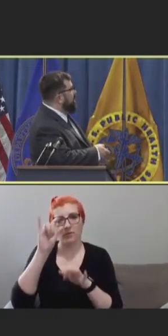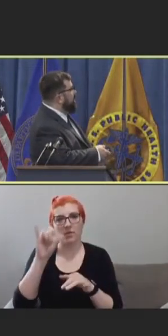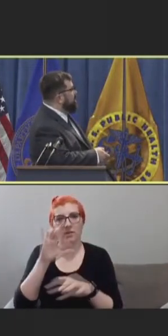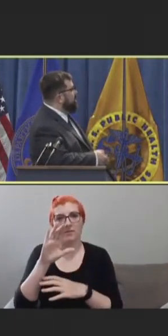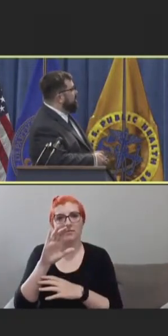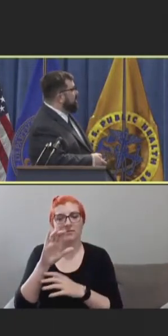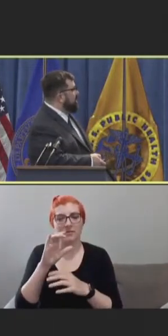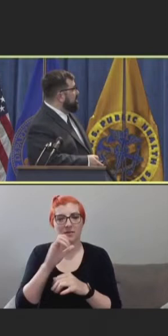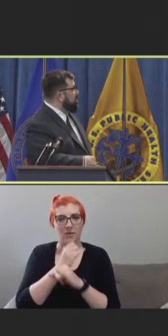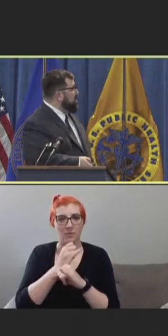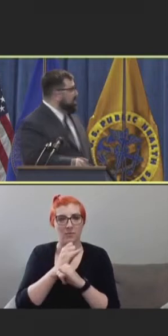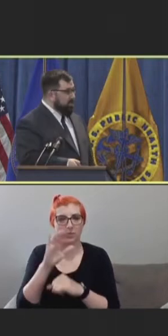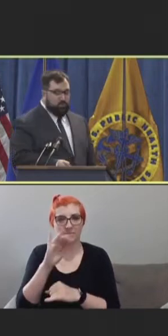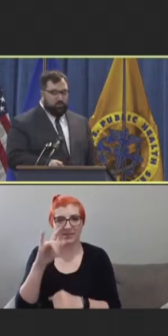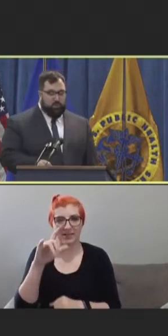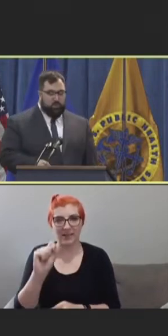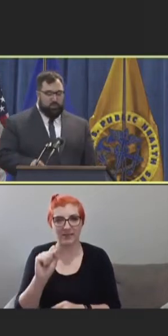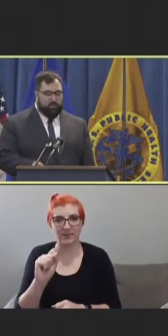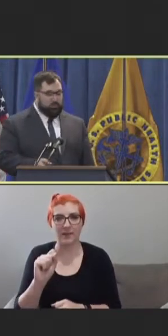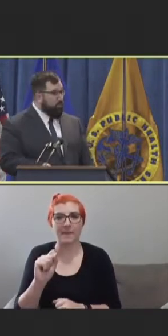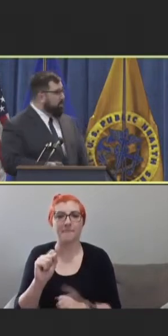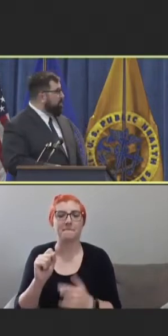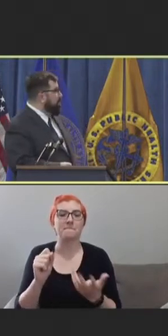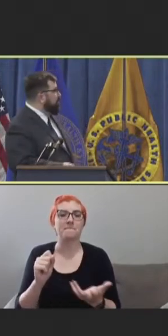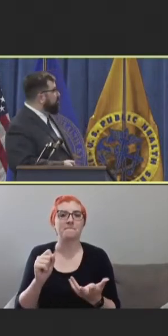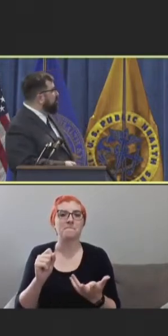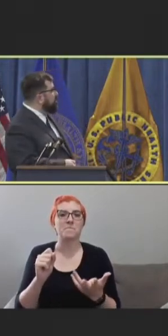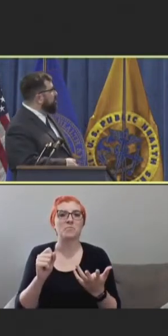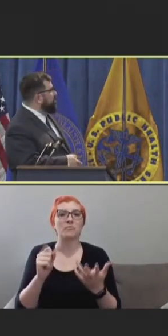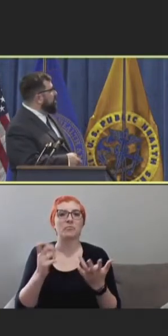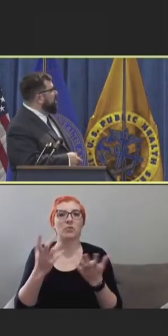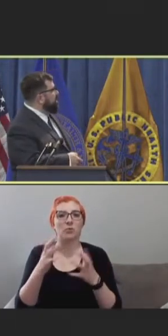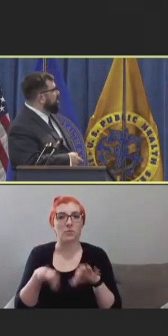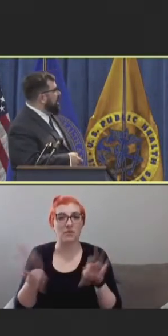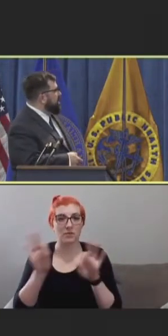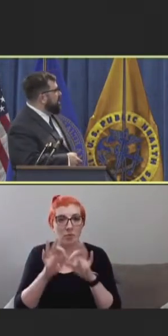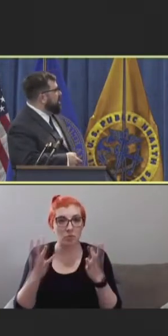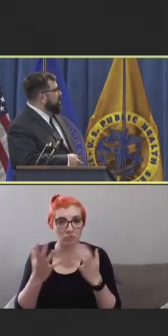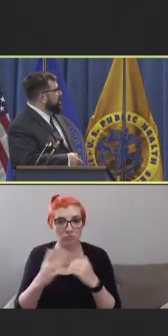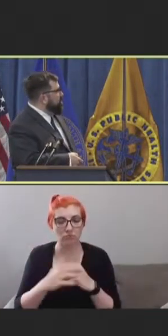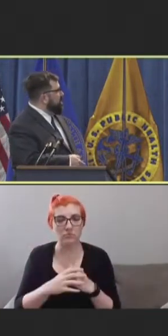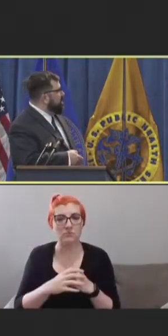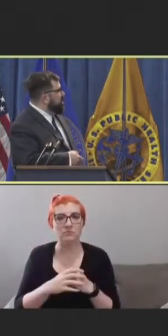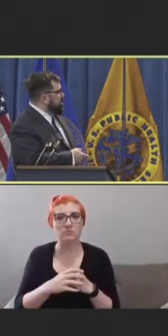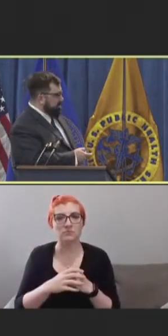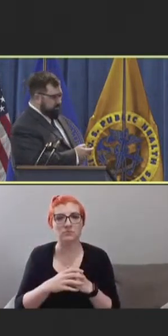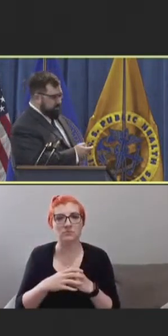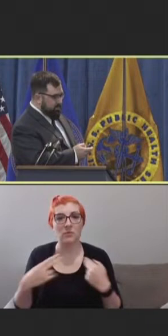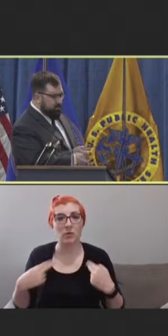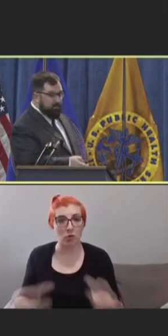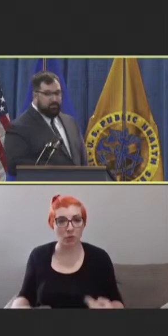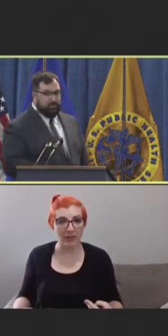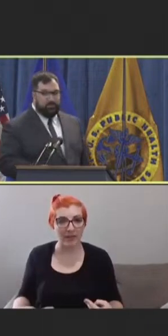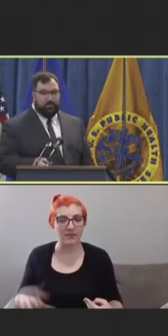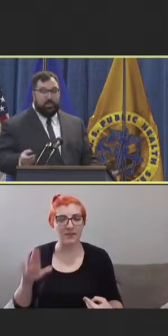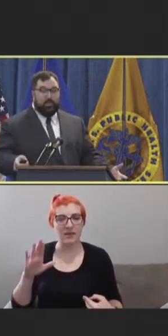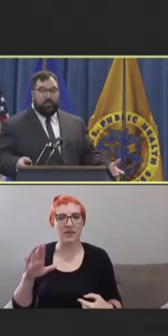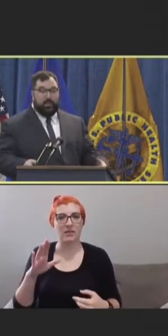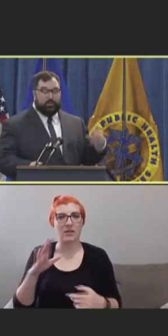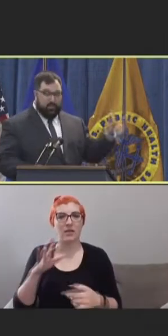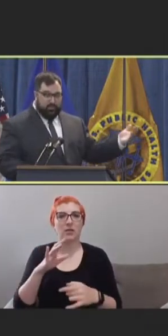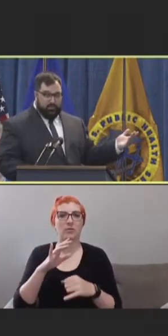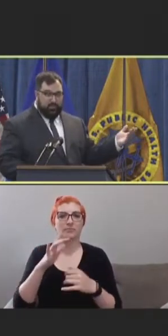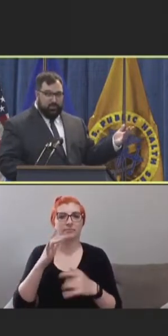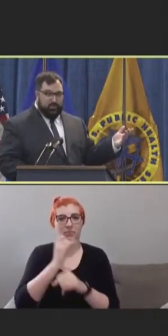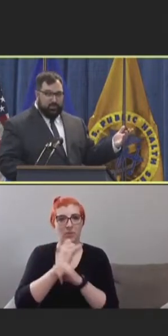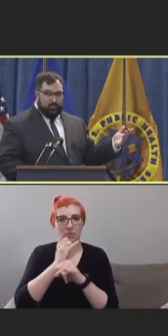make up that immune response. And so what's important here is that humans and their immune systems, as